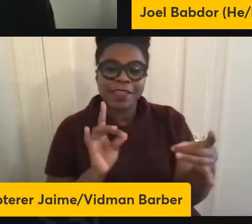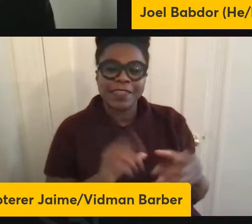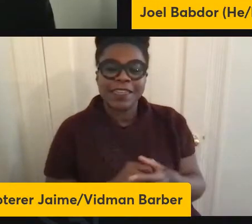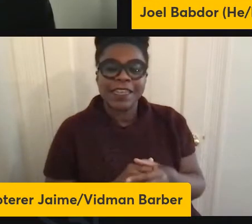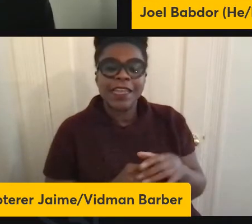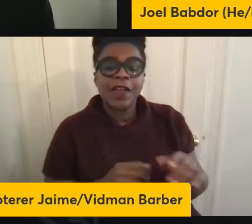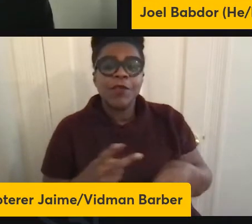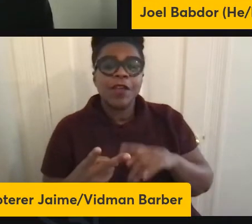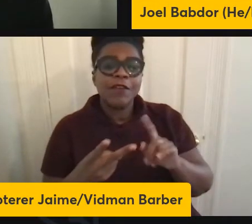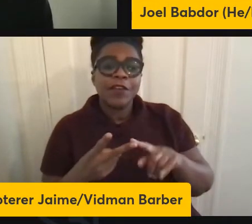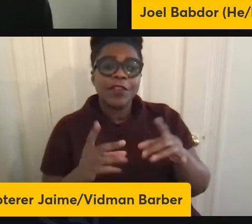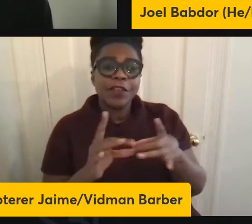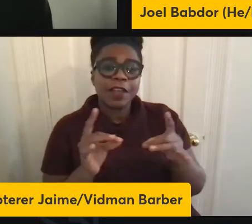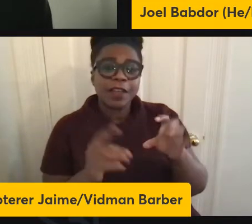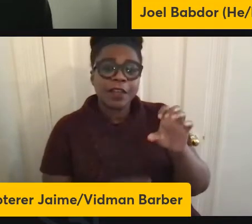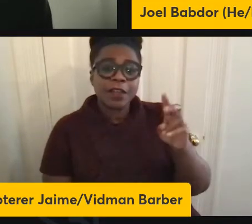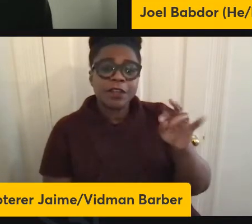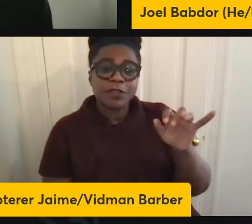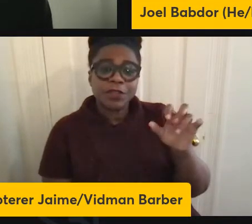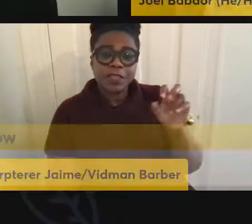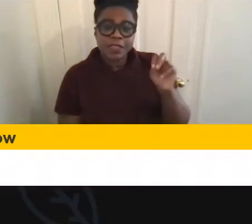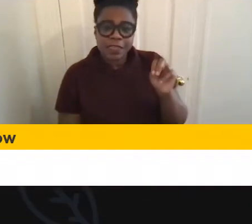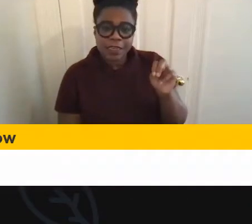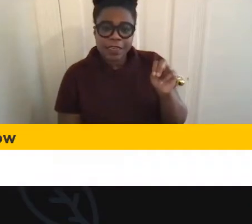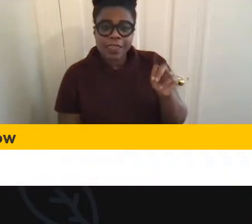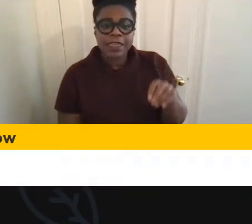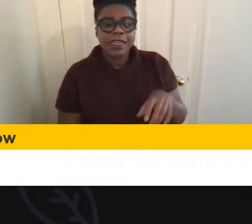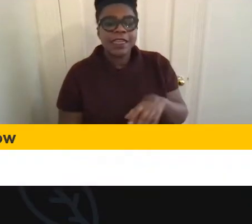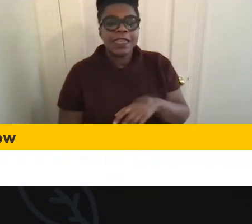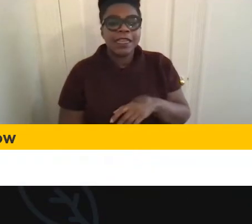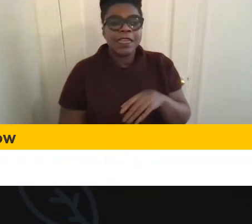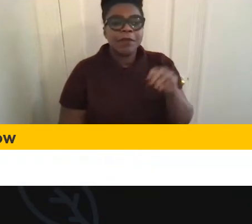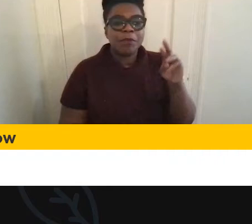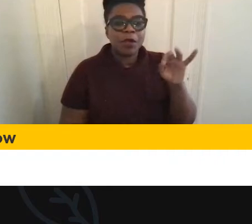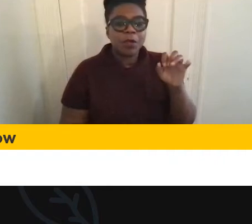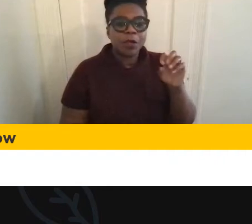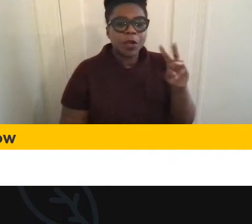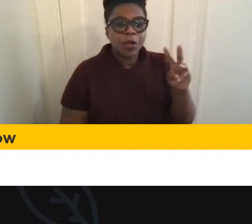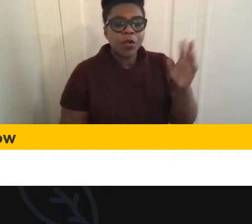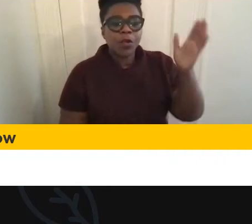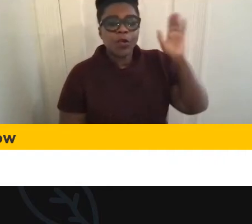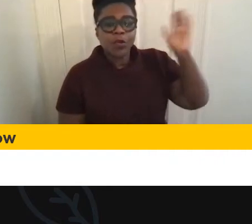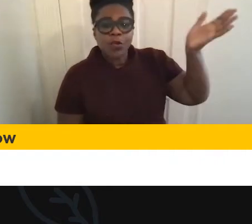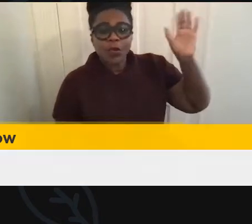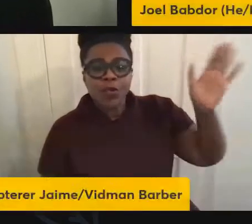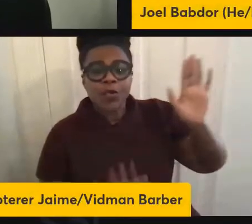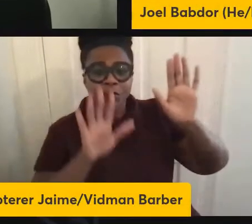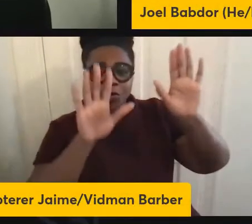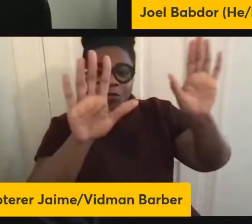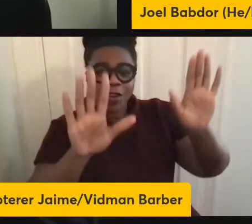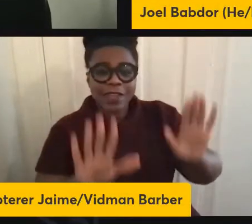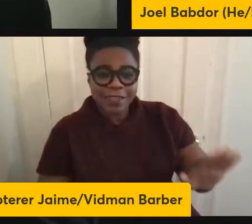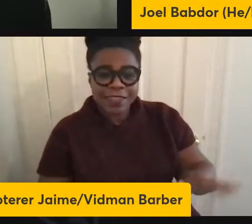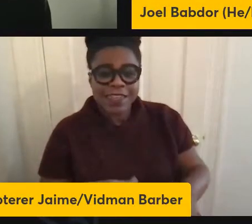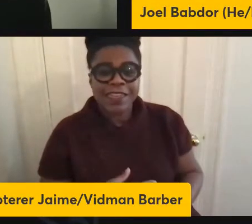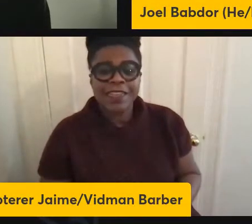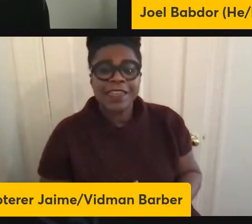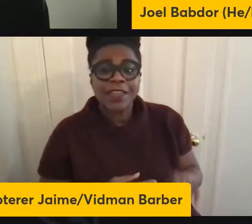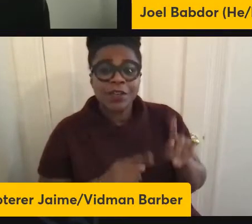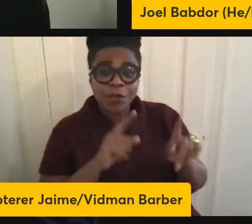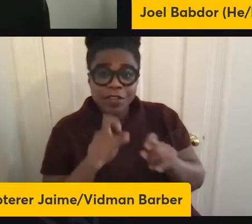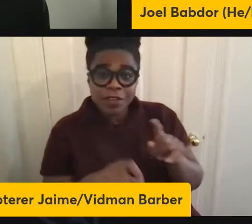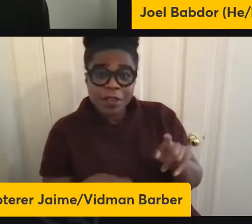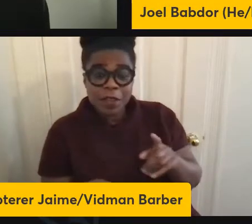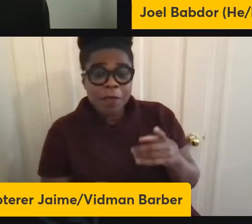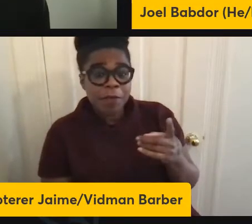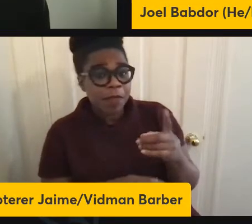have another comment from Kristen Marrow saying great talk. And let's see, I don't see questions. Maybe we have